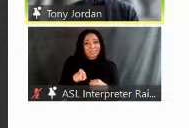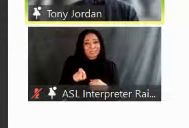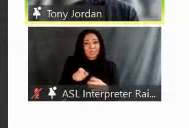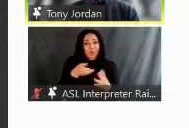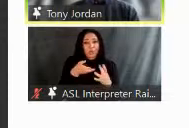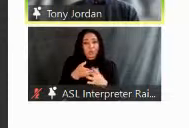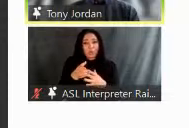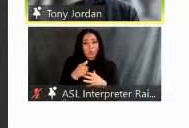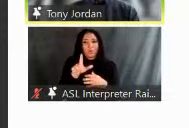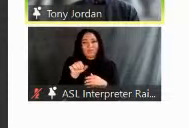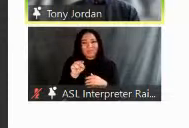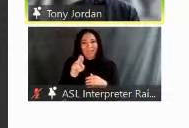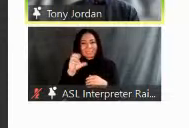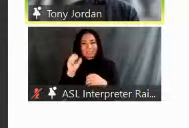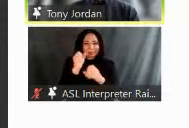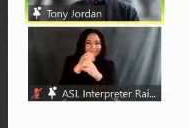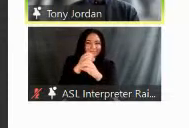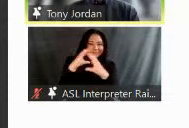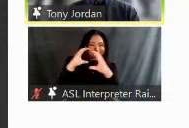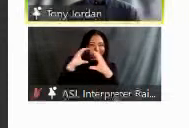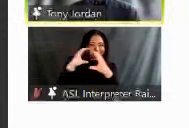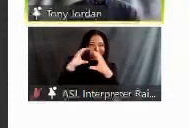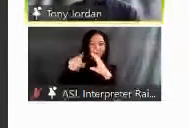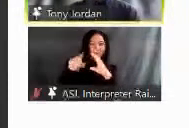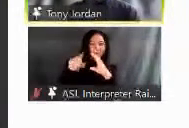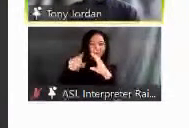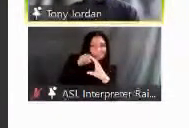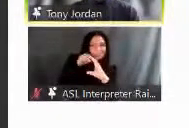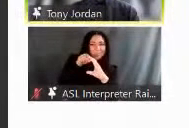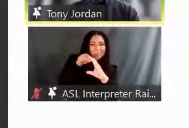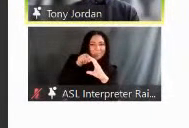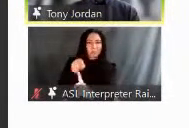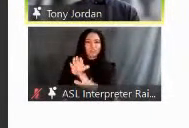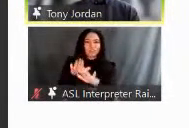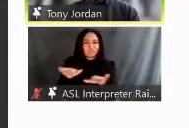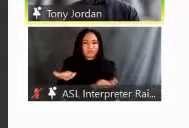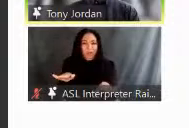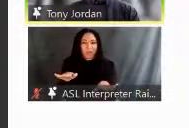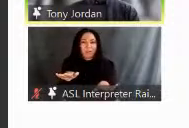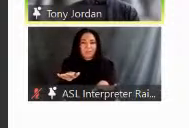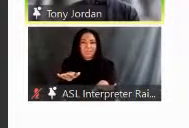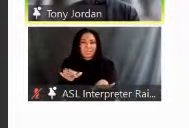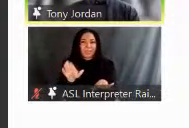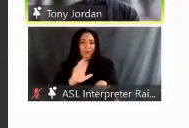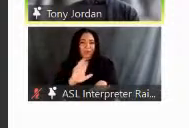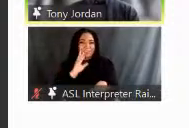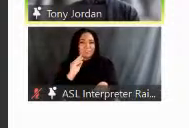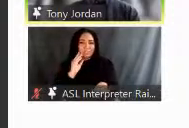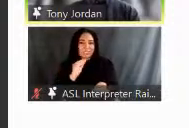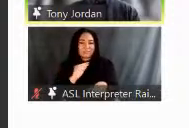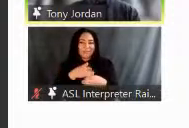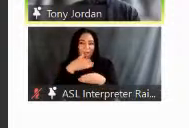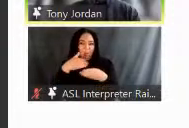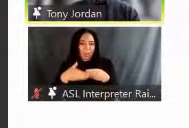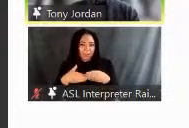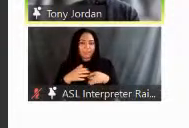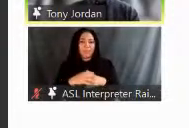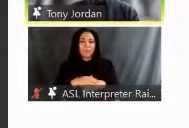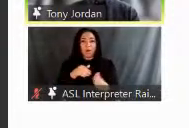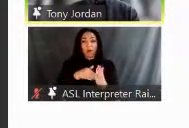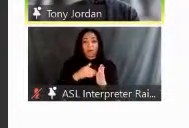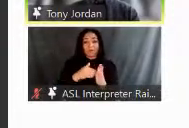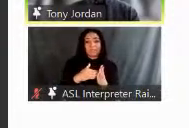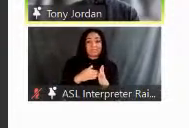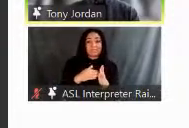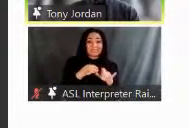lens of the child and the experience and the outcome. Oftentimes, systems and services